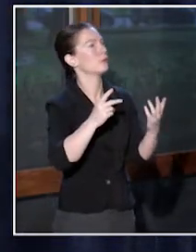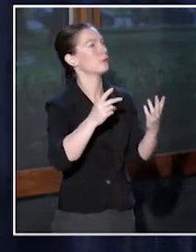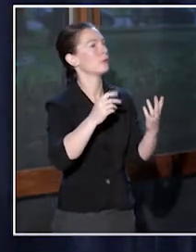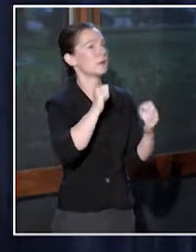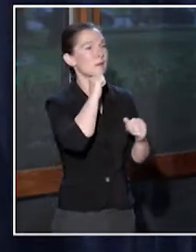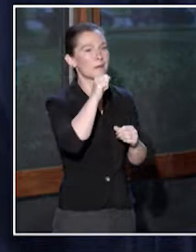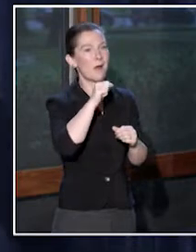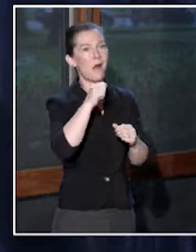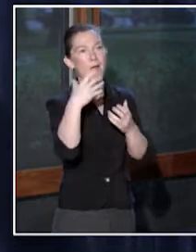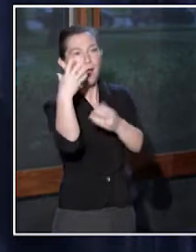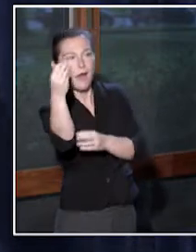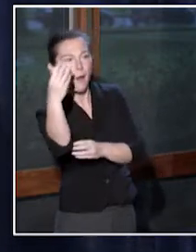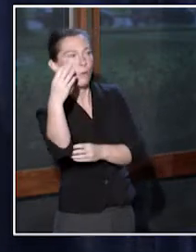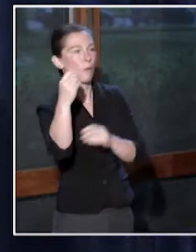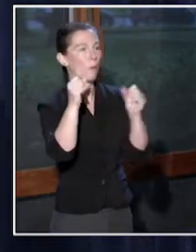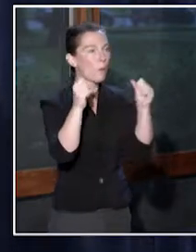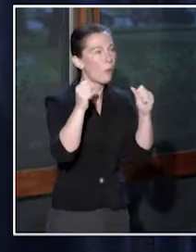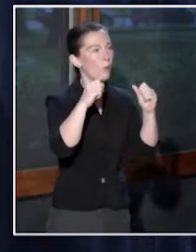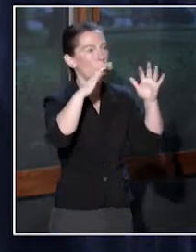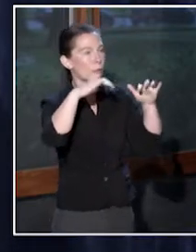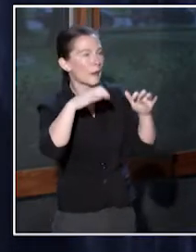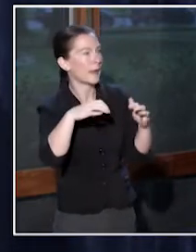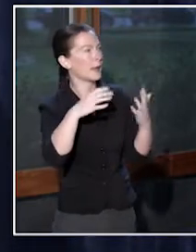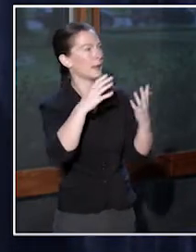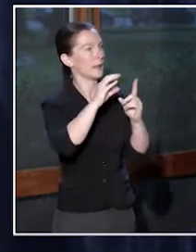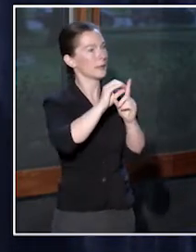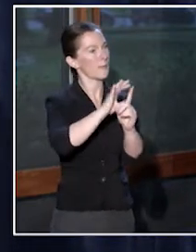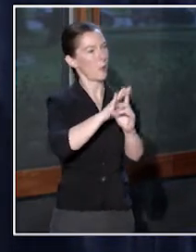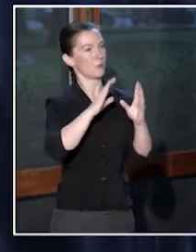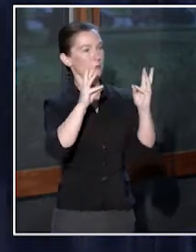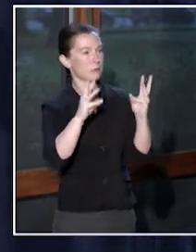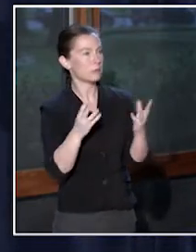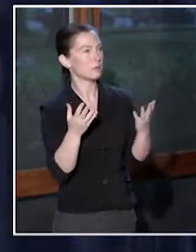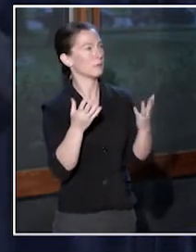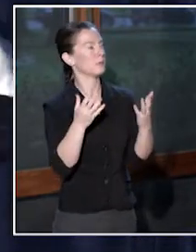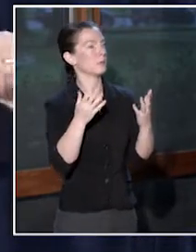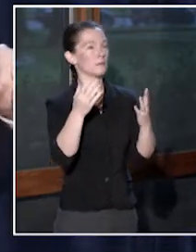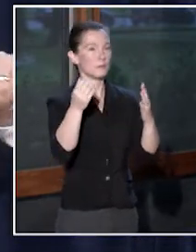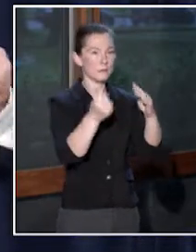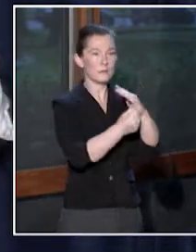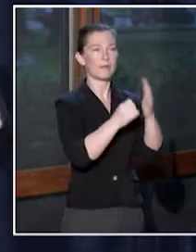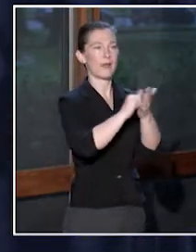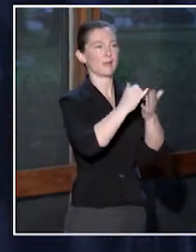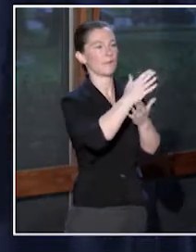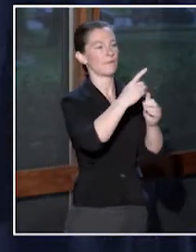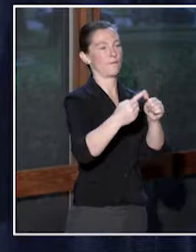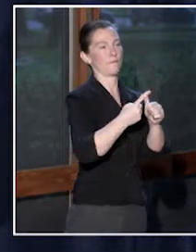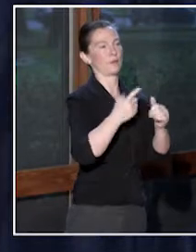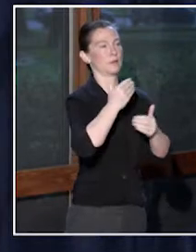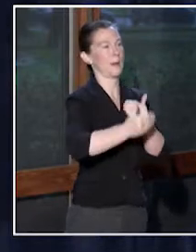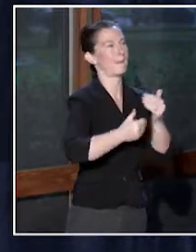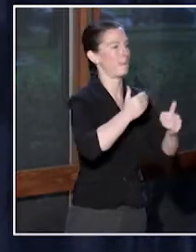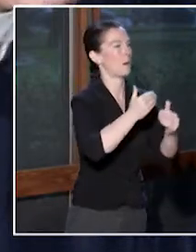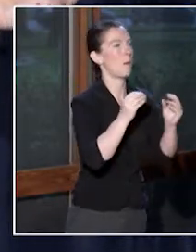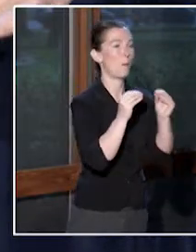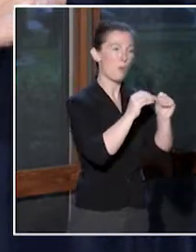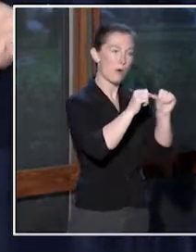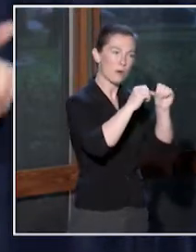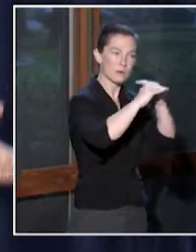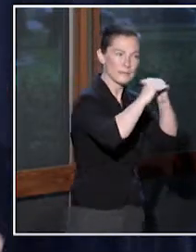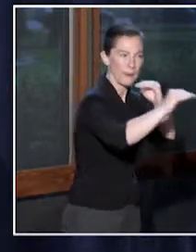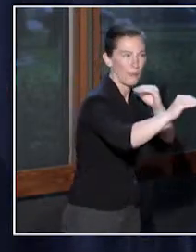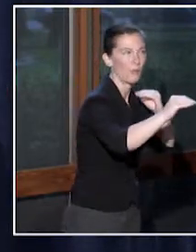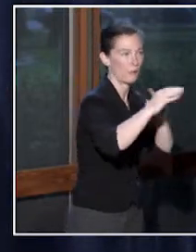cold, and it gets them into at least the first stage of a stable environment where they can be connected to services that could get